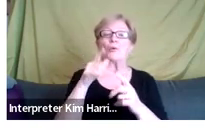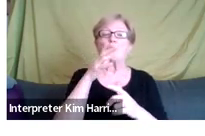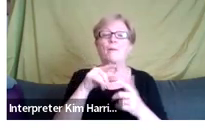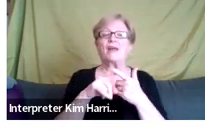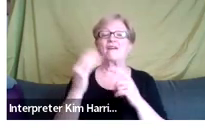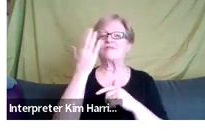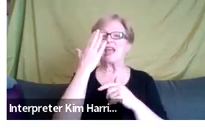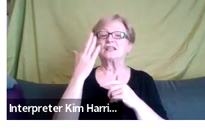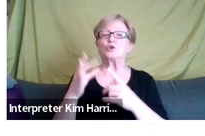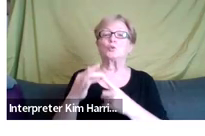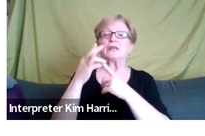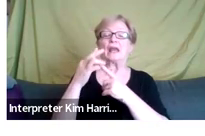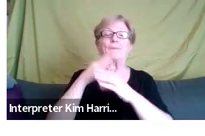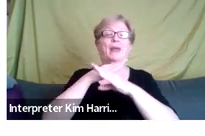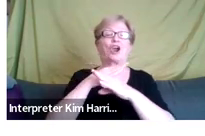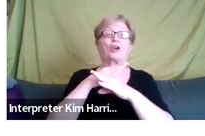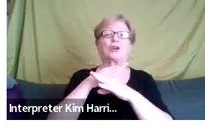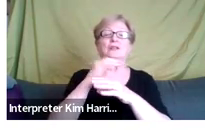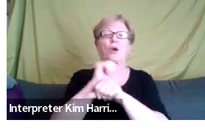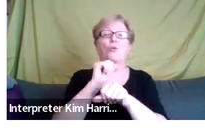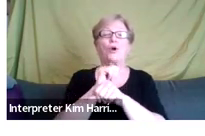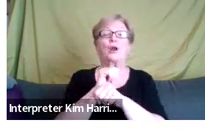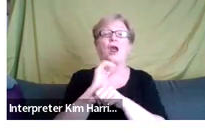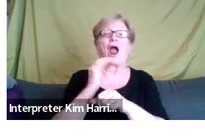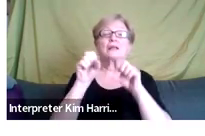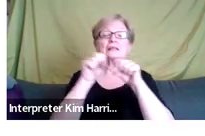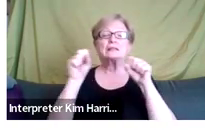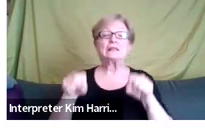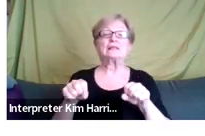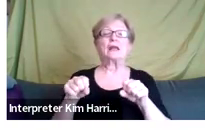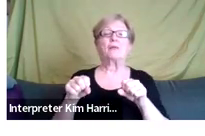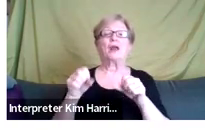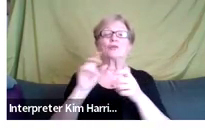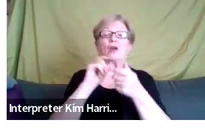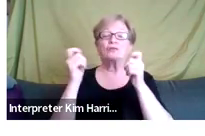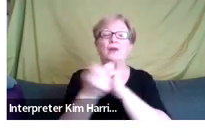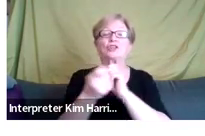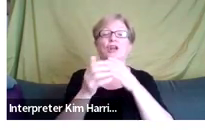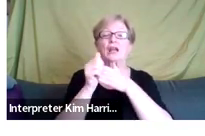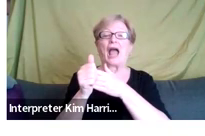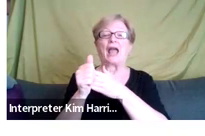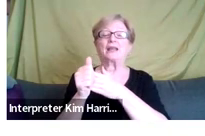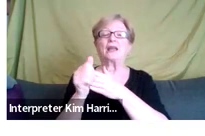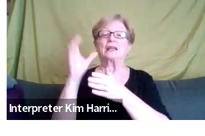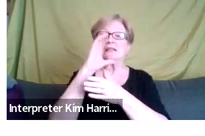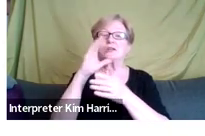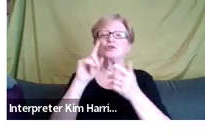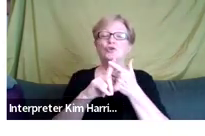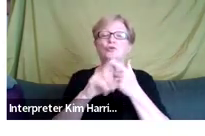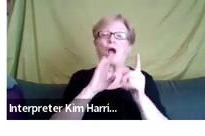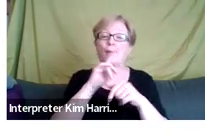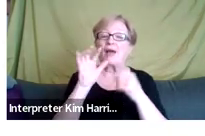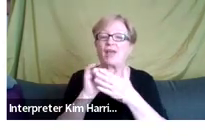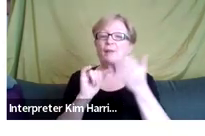System Transformation Guide Seeks to Address Them. So this is a term that's kind of new, but